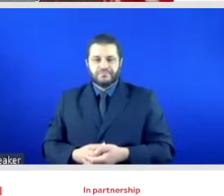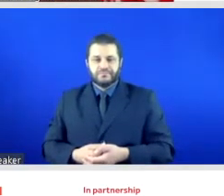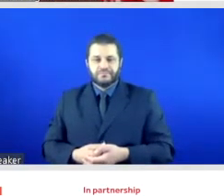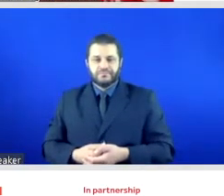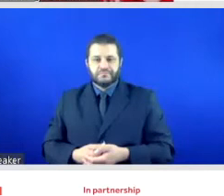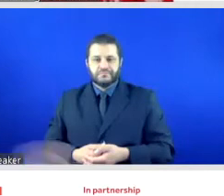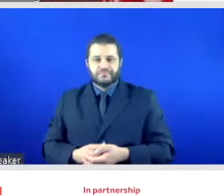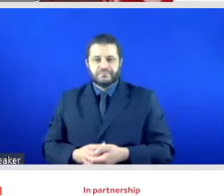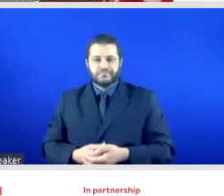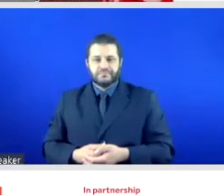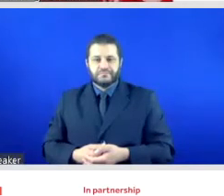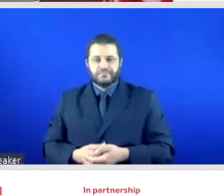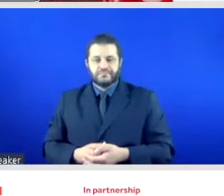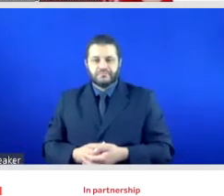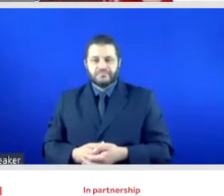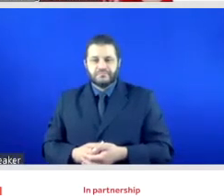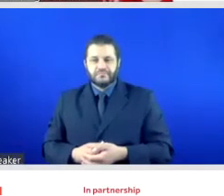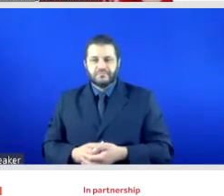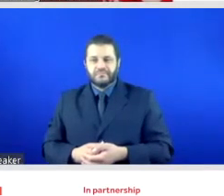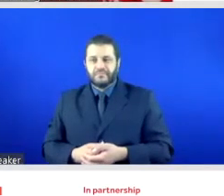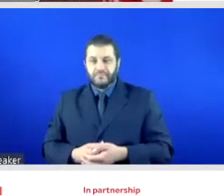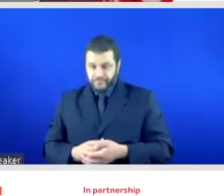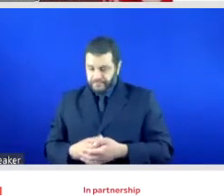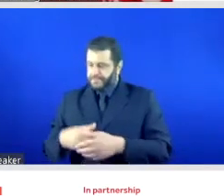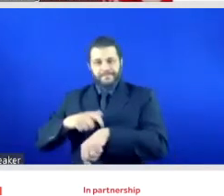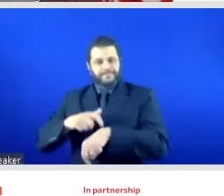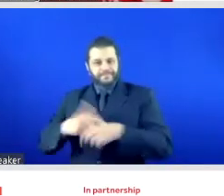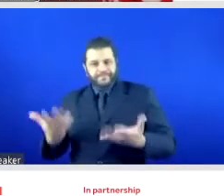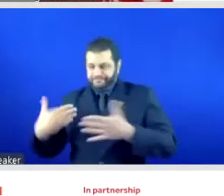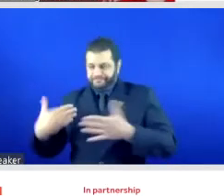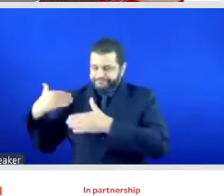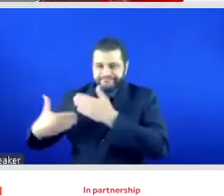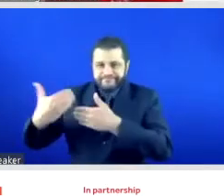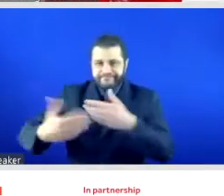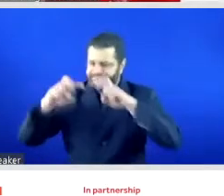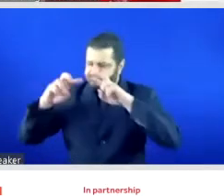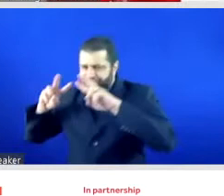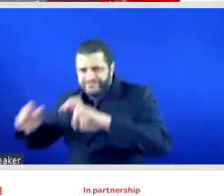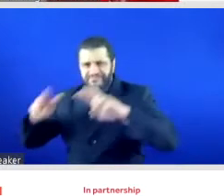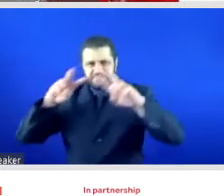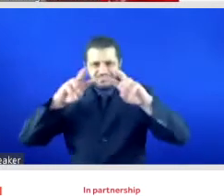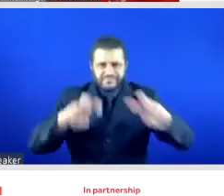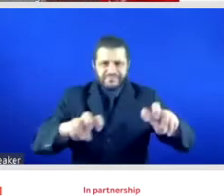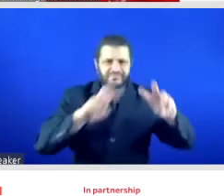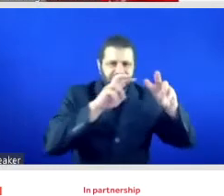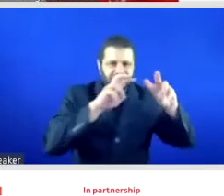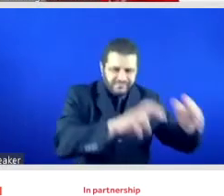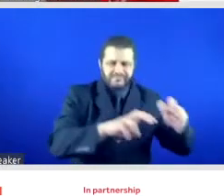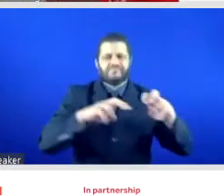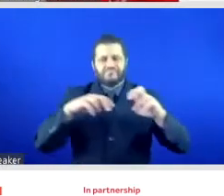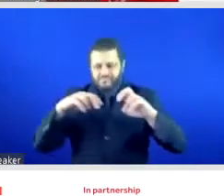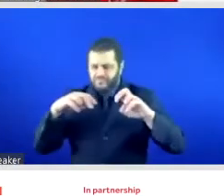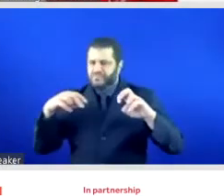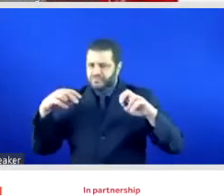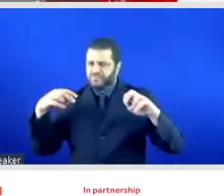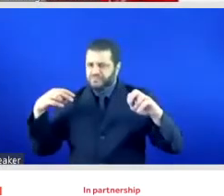by providing capacity building and networking, as well as knowledge sharing opportunities for women and girls in the area of